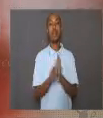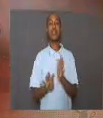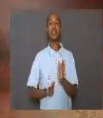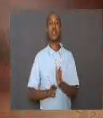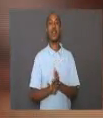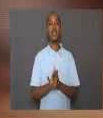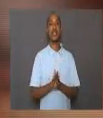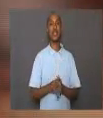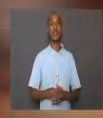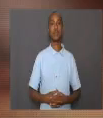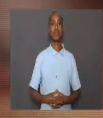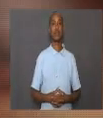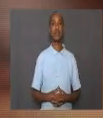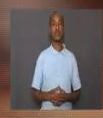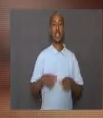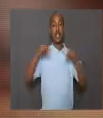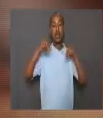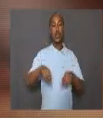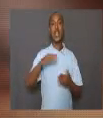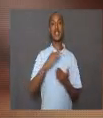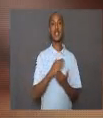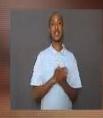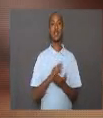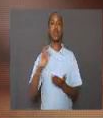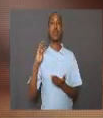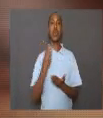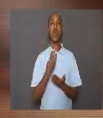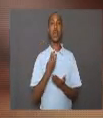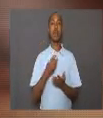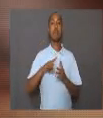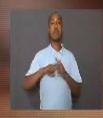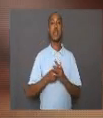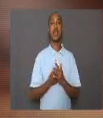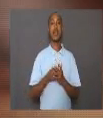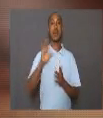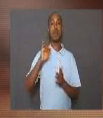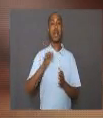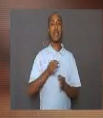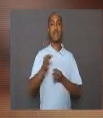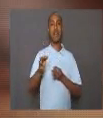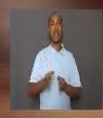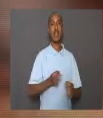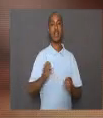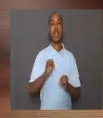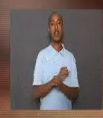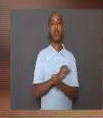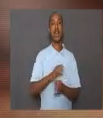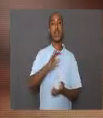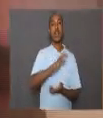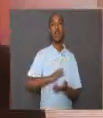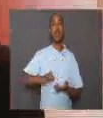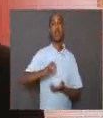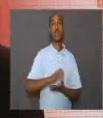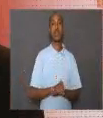pesticides. In today's lesson, we will begin by defining inorganic